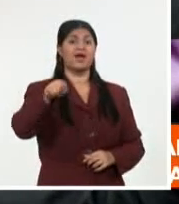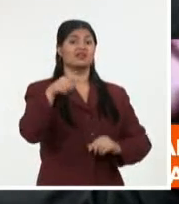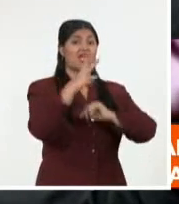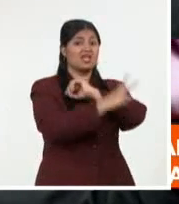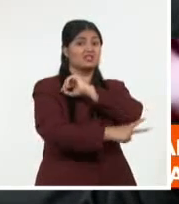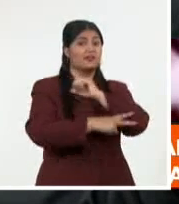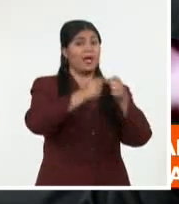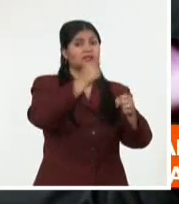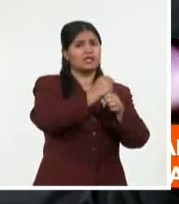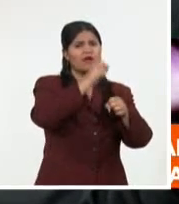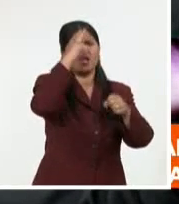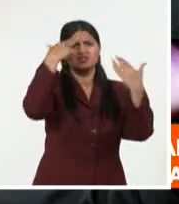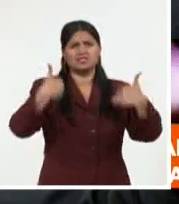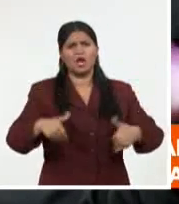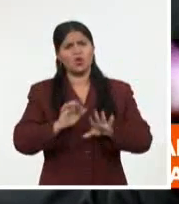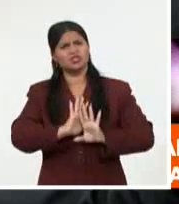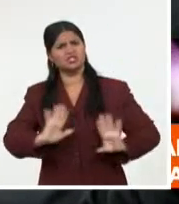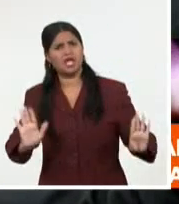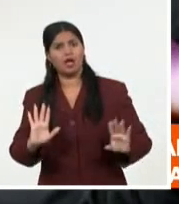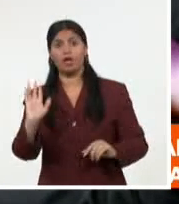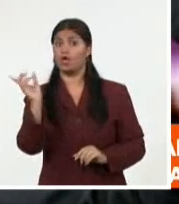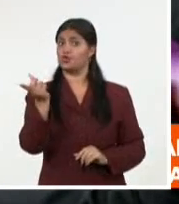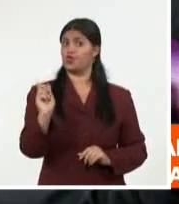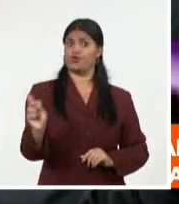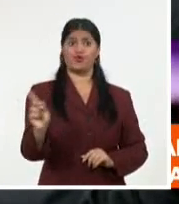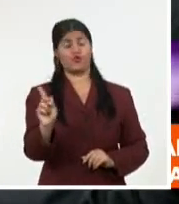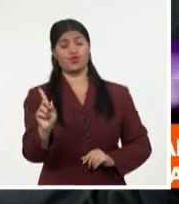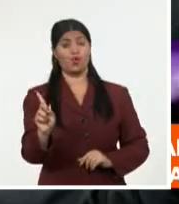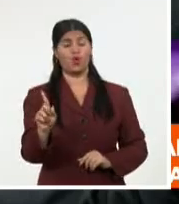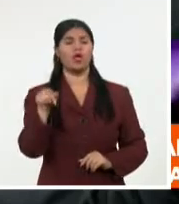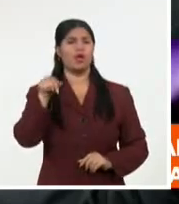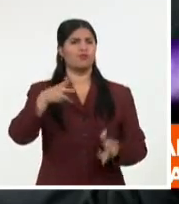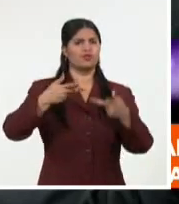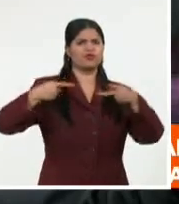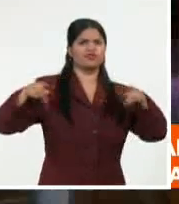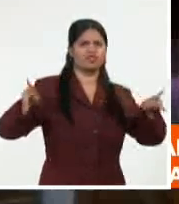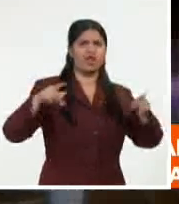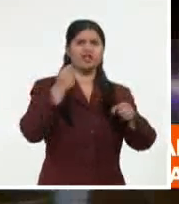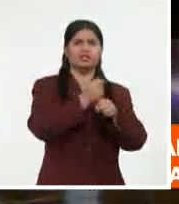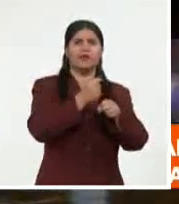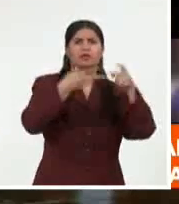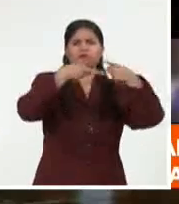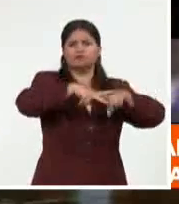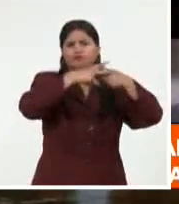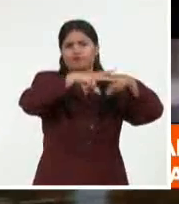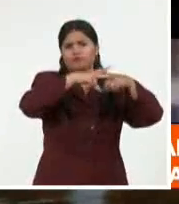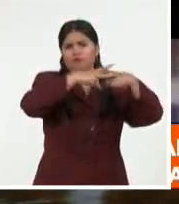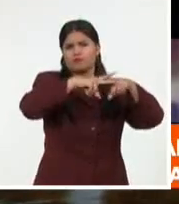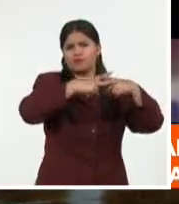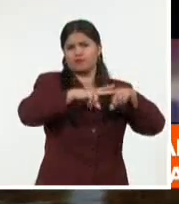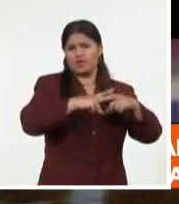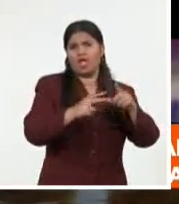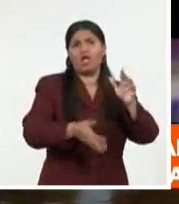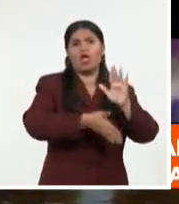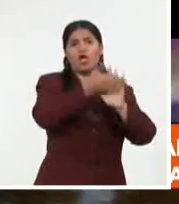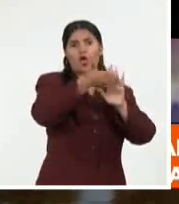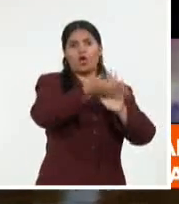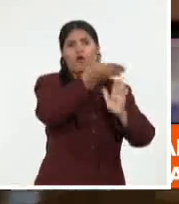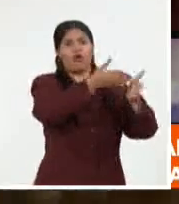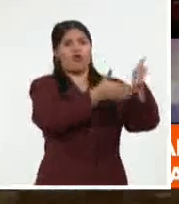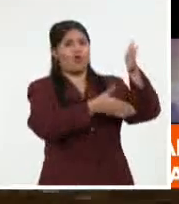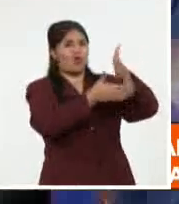salud. Están los ingenieros que trabajaron codo a codo con sus pares sanvicentinos en la construcción del